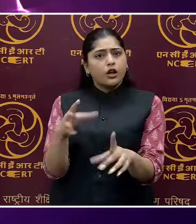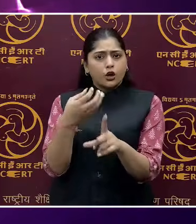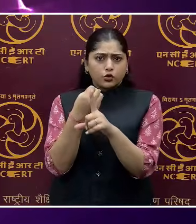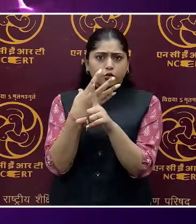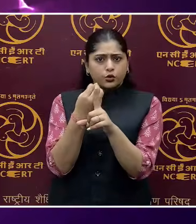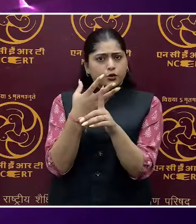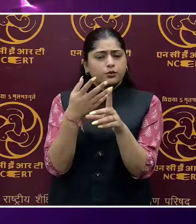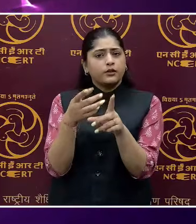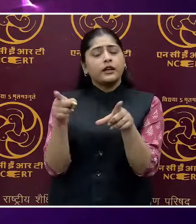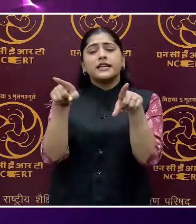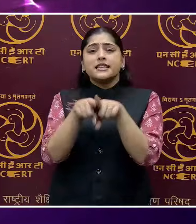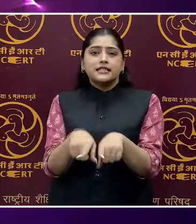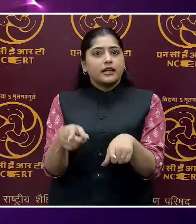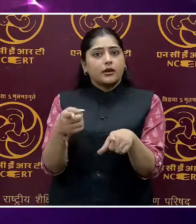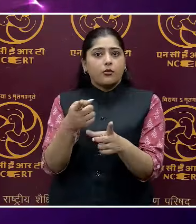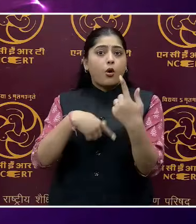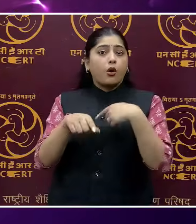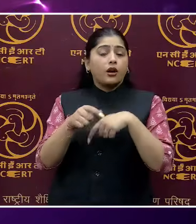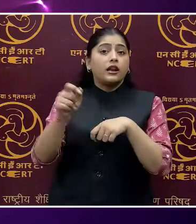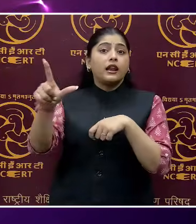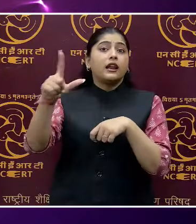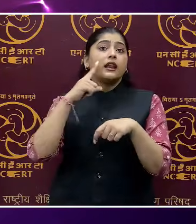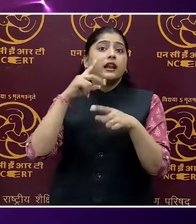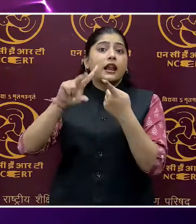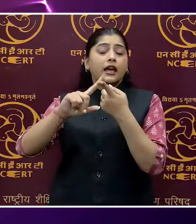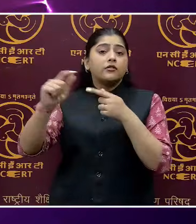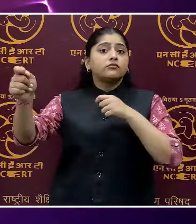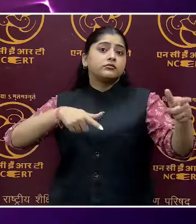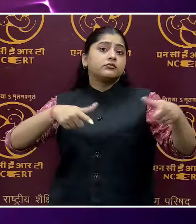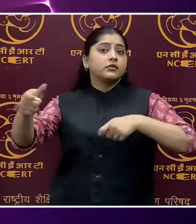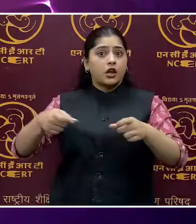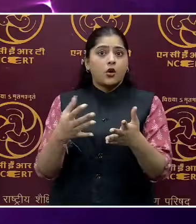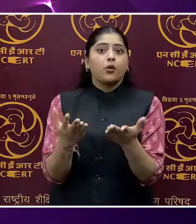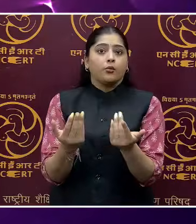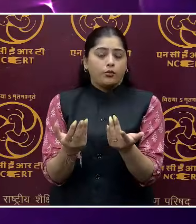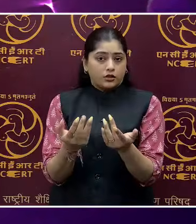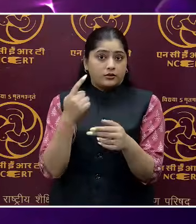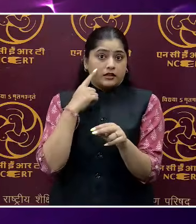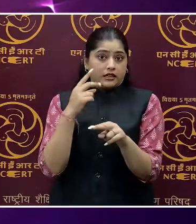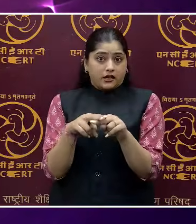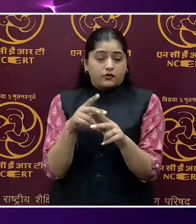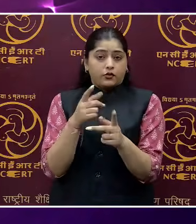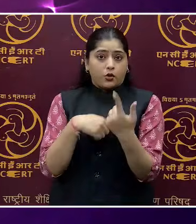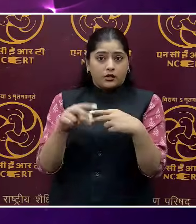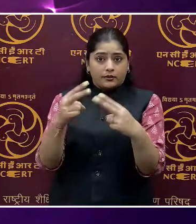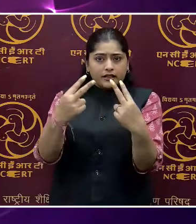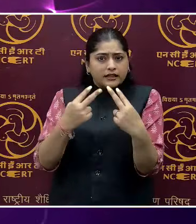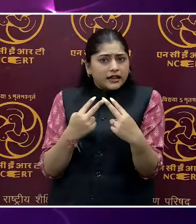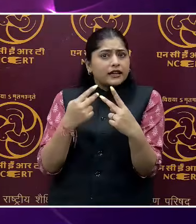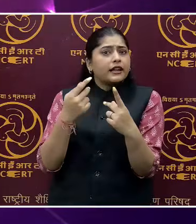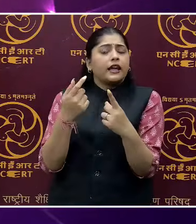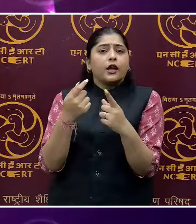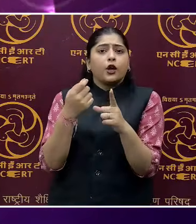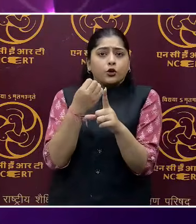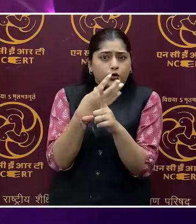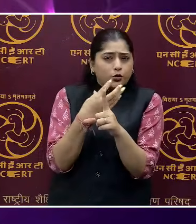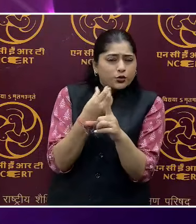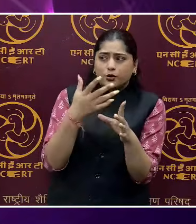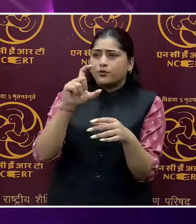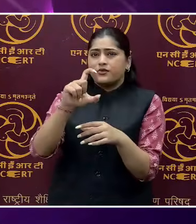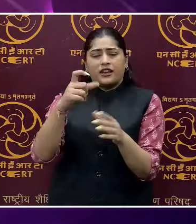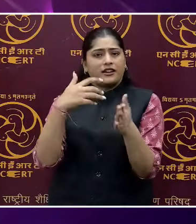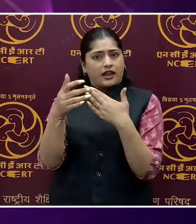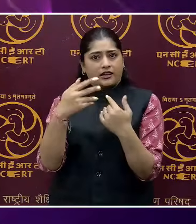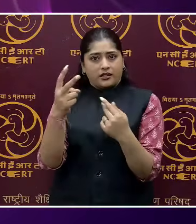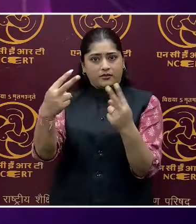that the live chat box facility is available there. So if you're watching us via our YouTube channels, you can ask your questions through